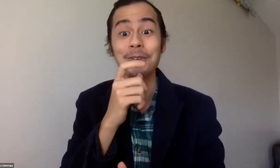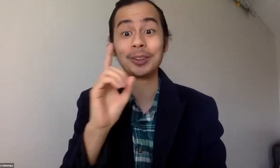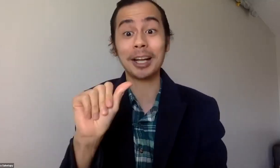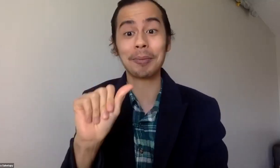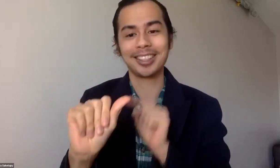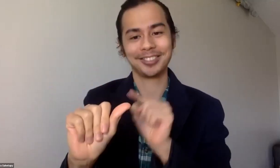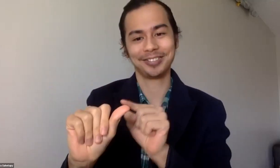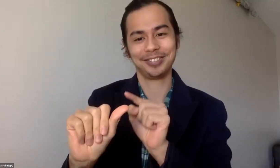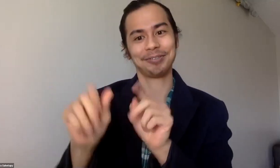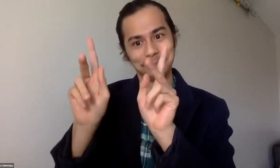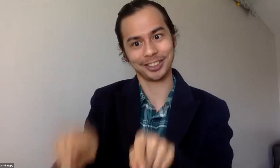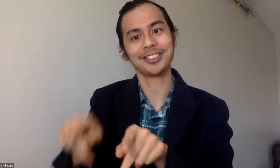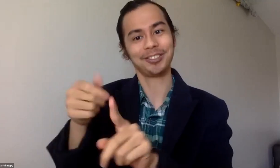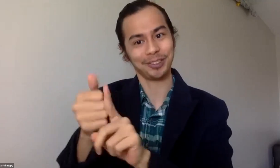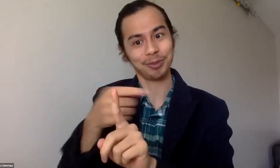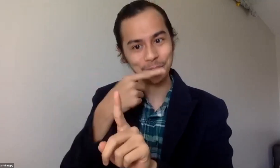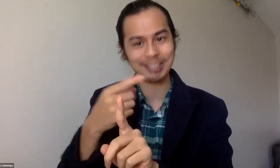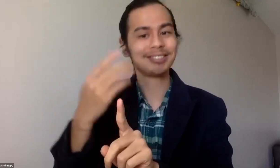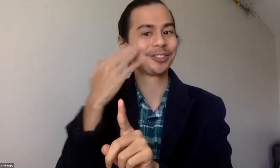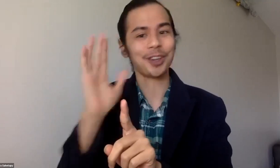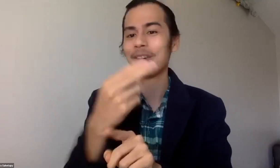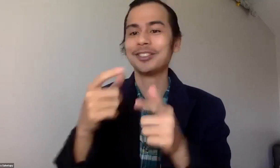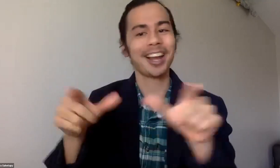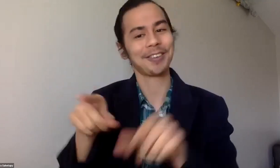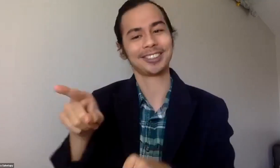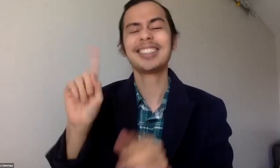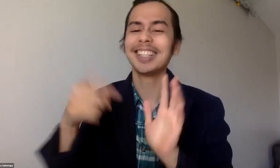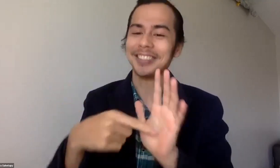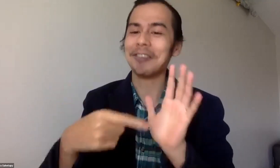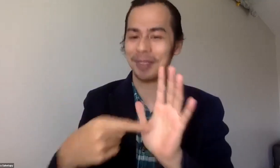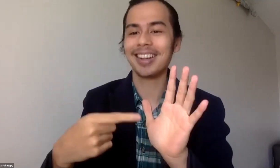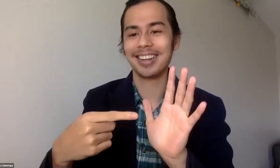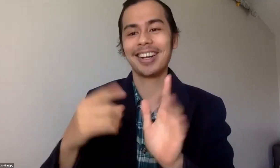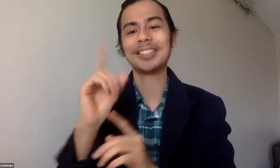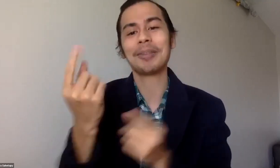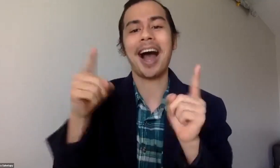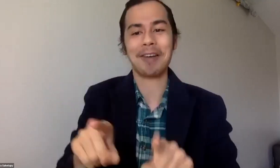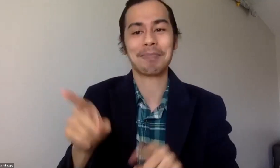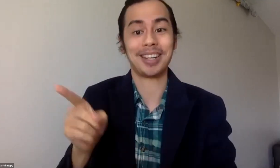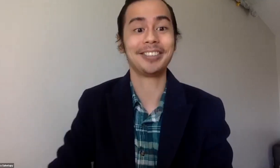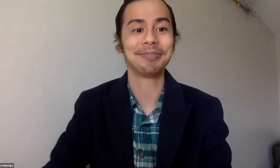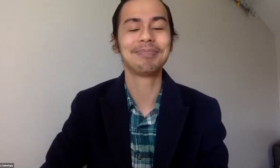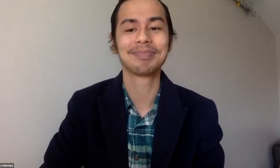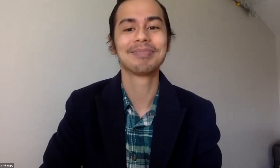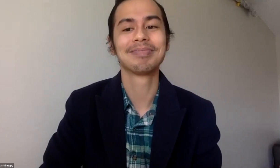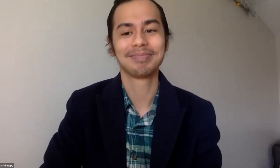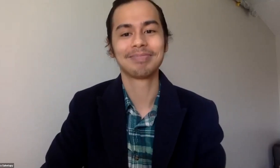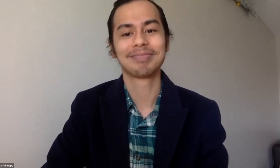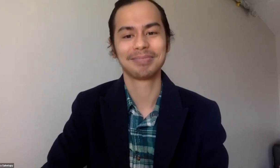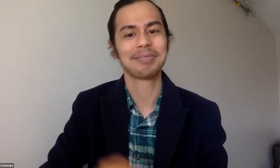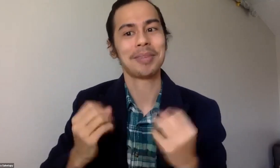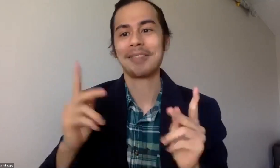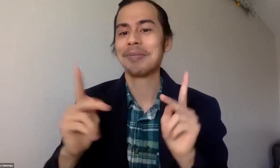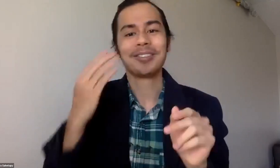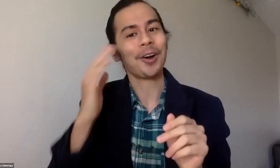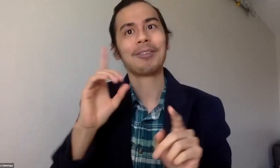services of a sign language interpreter. Even though that person was hearing, in that environment, that was the person